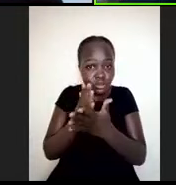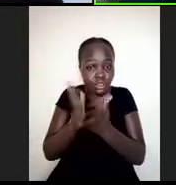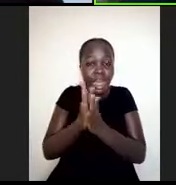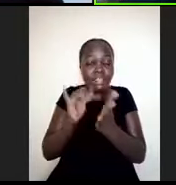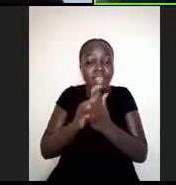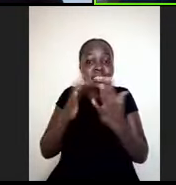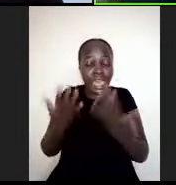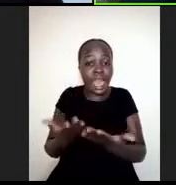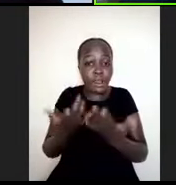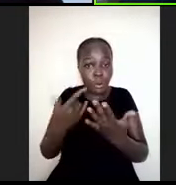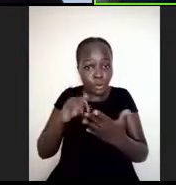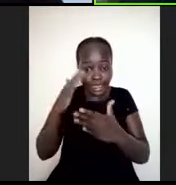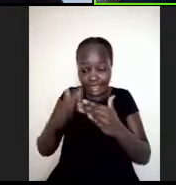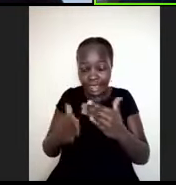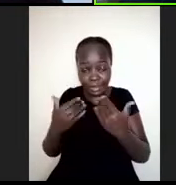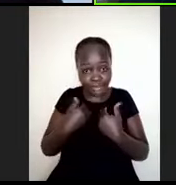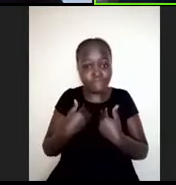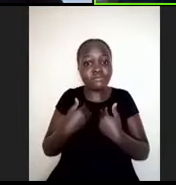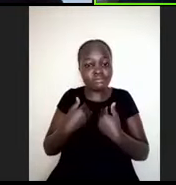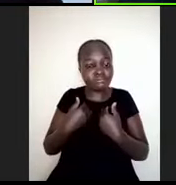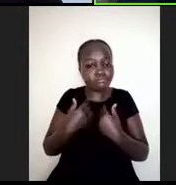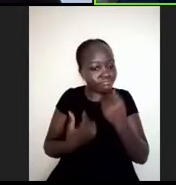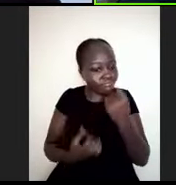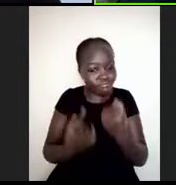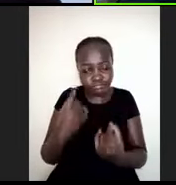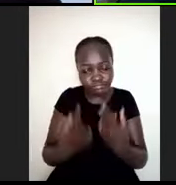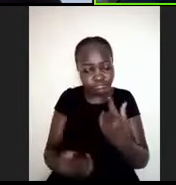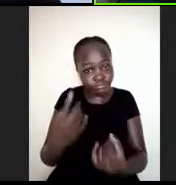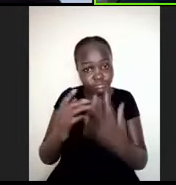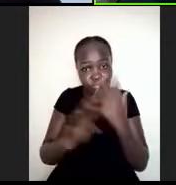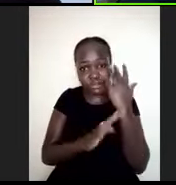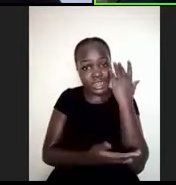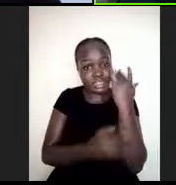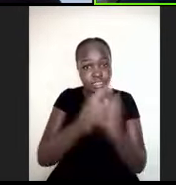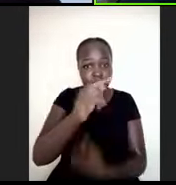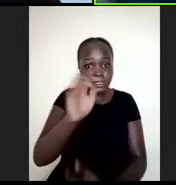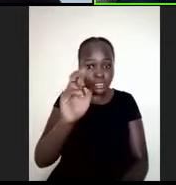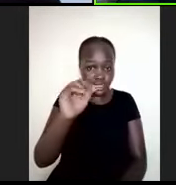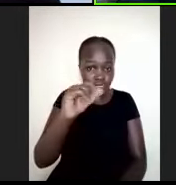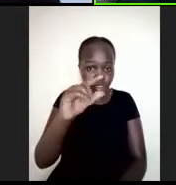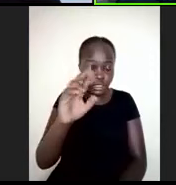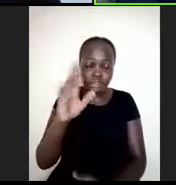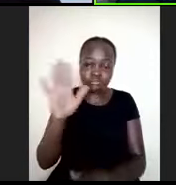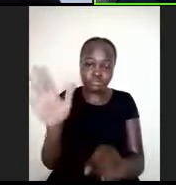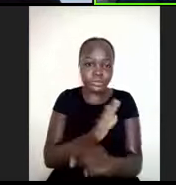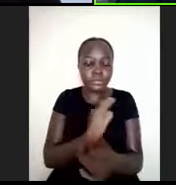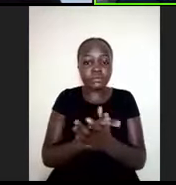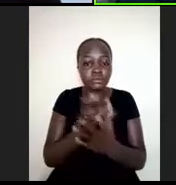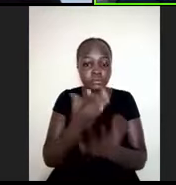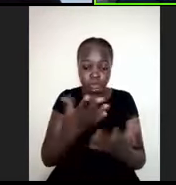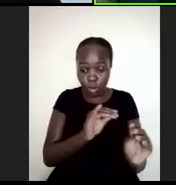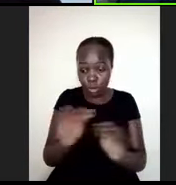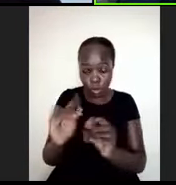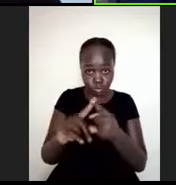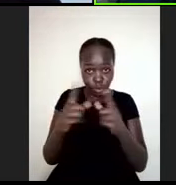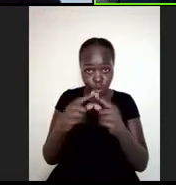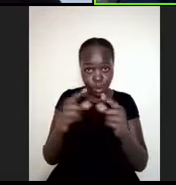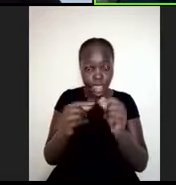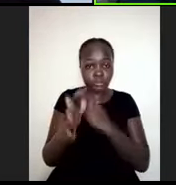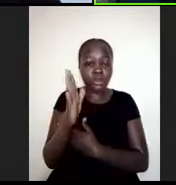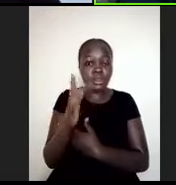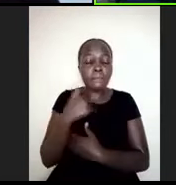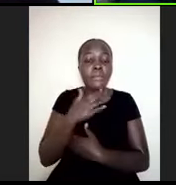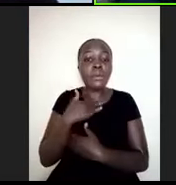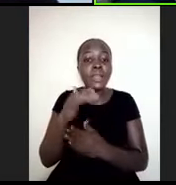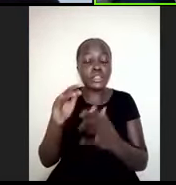having so many of these pregnancies. So let's go into the word of God. Okay, so I'm going to read from